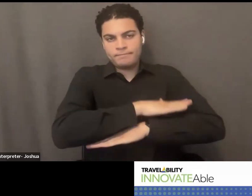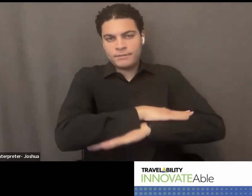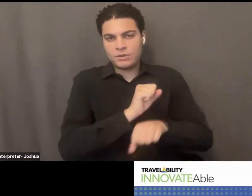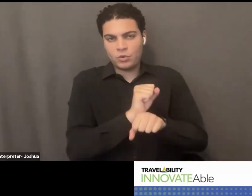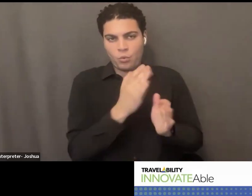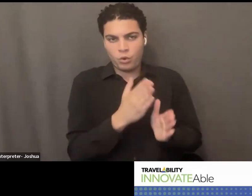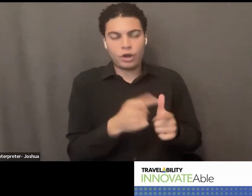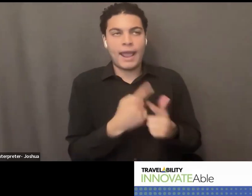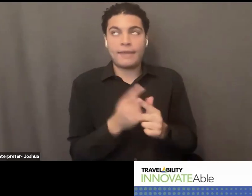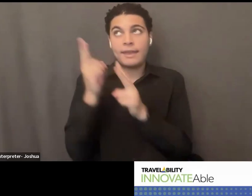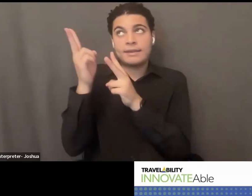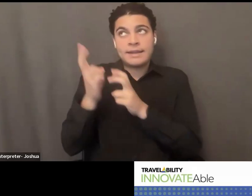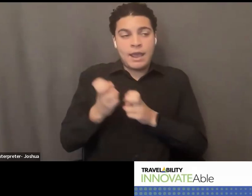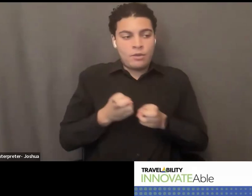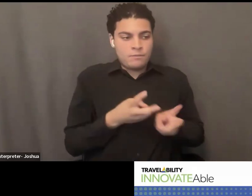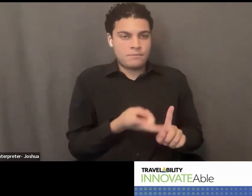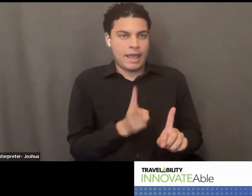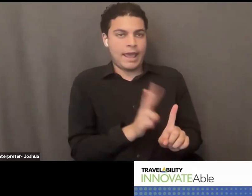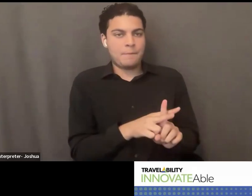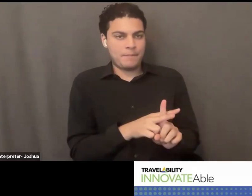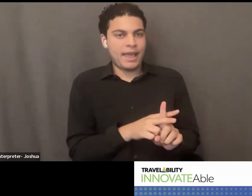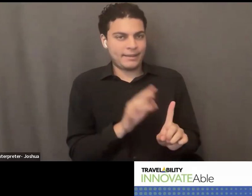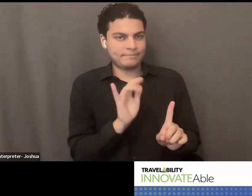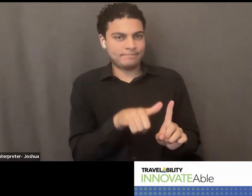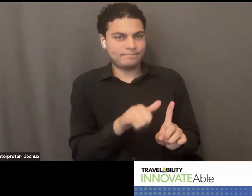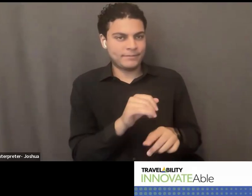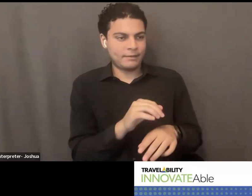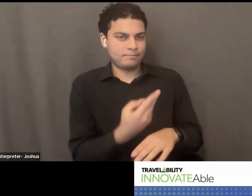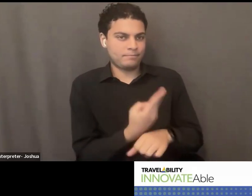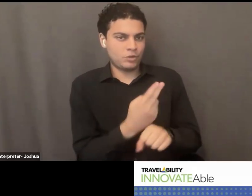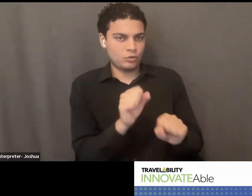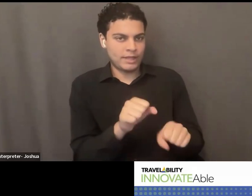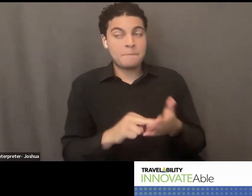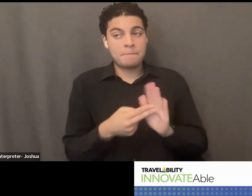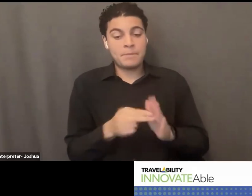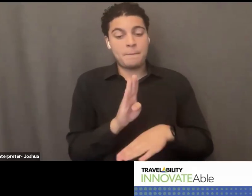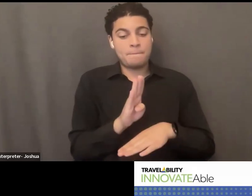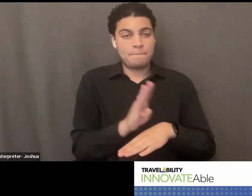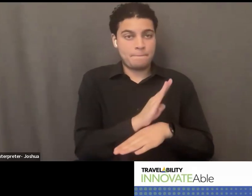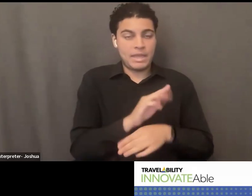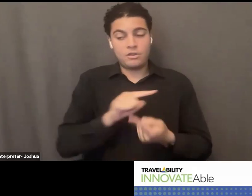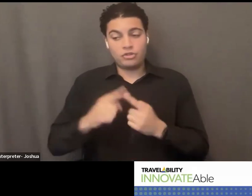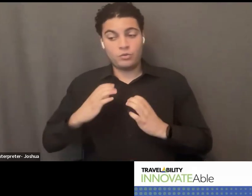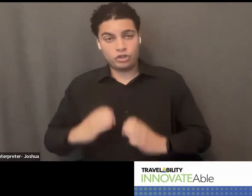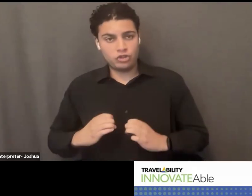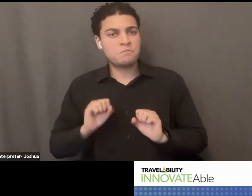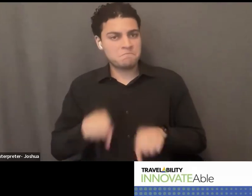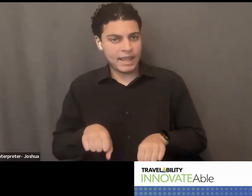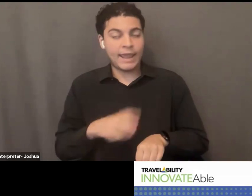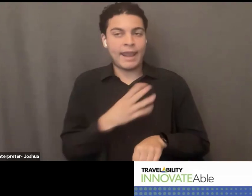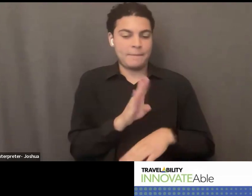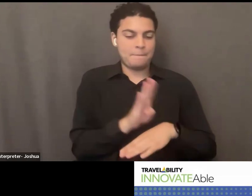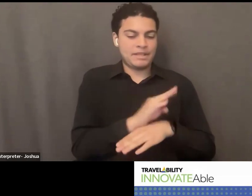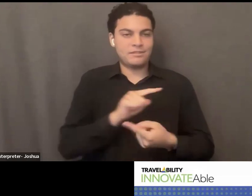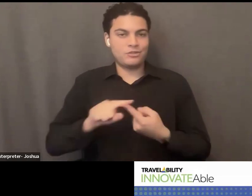site for their customers. So it's built for both B2C and B2B. B2B is more of a wholesale model rather than a